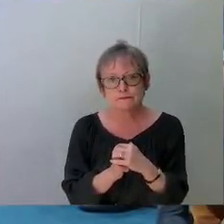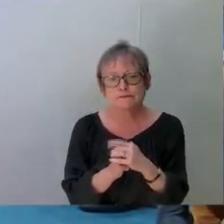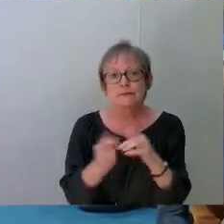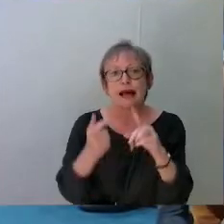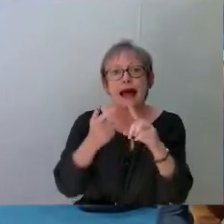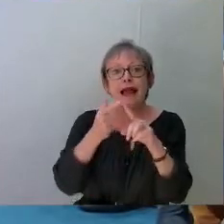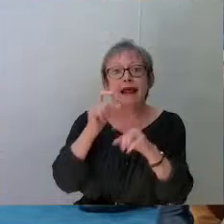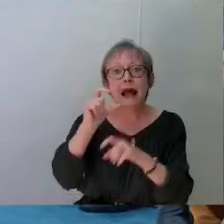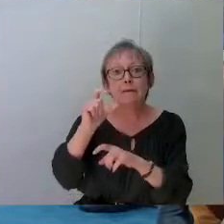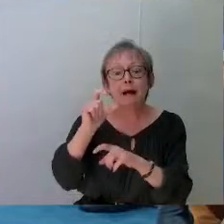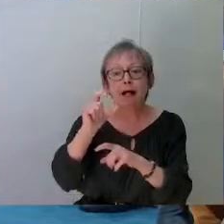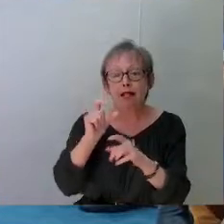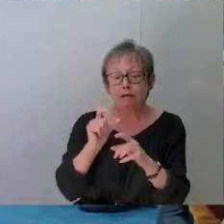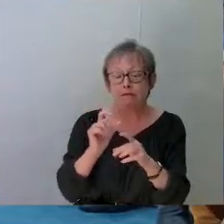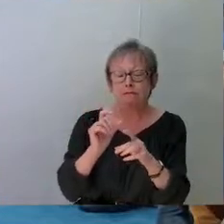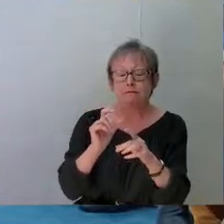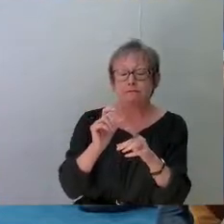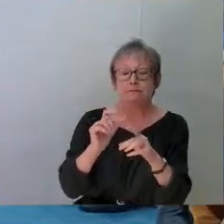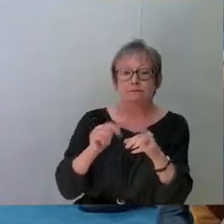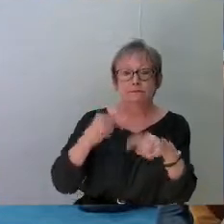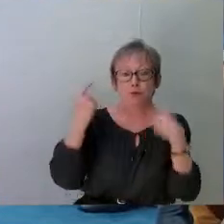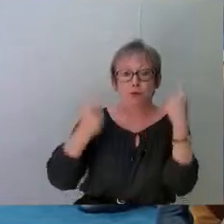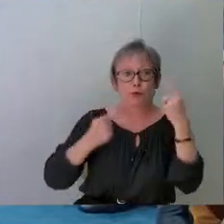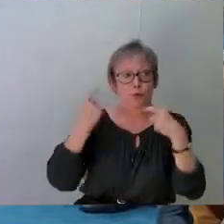Ellie Campbell.